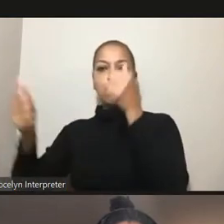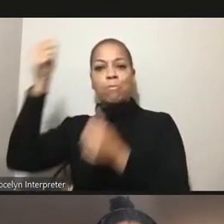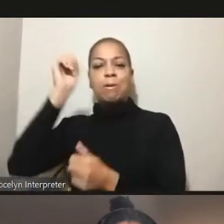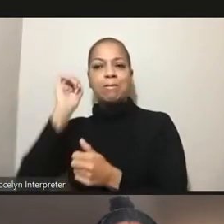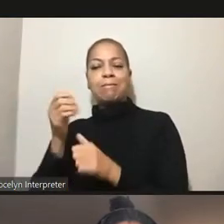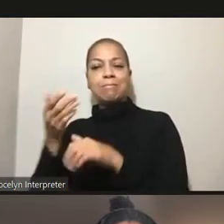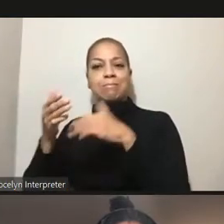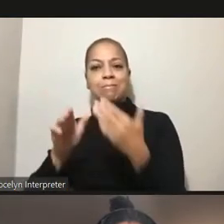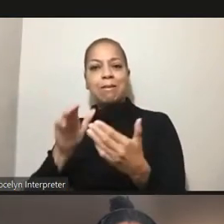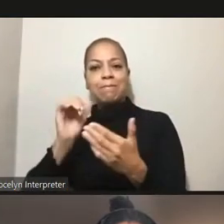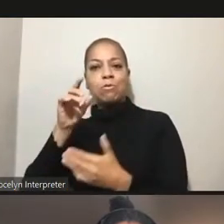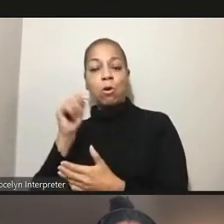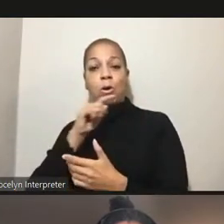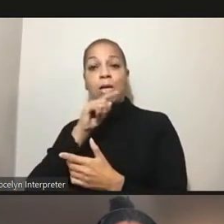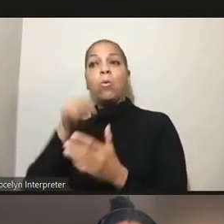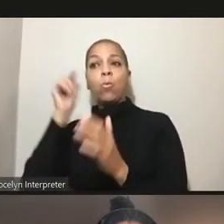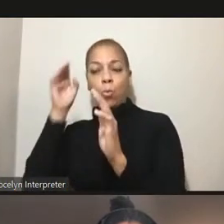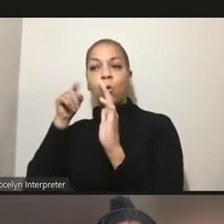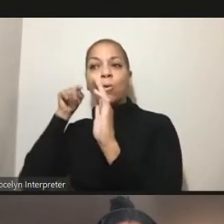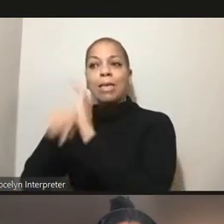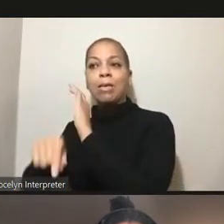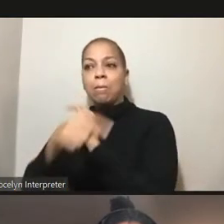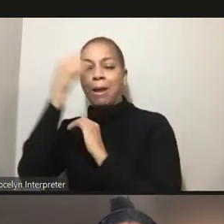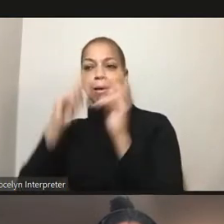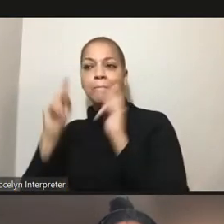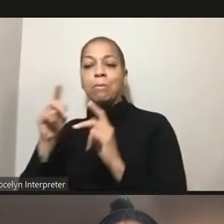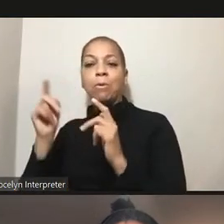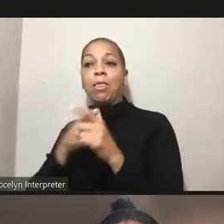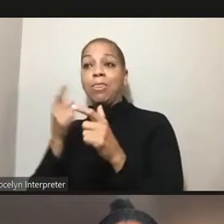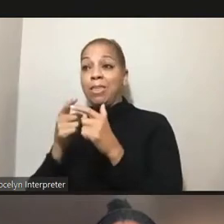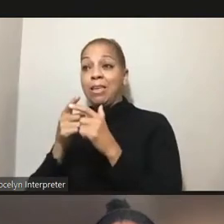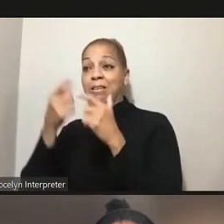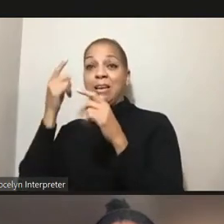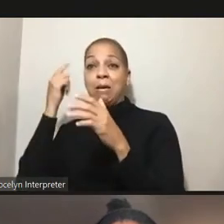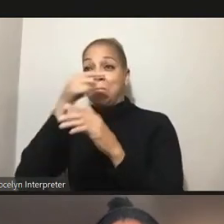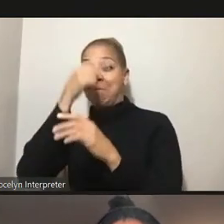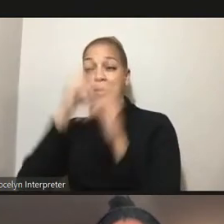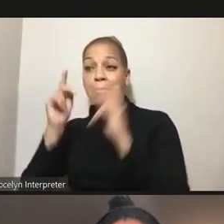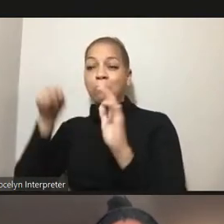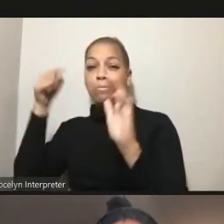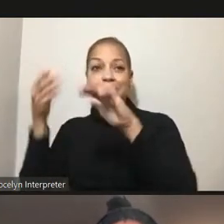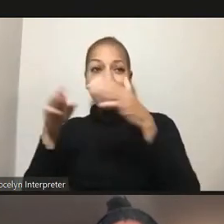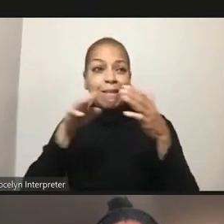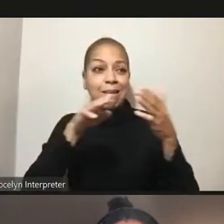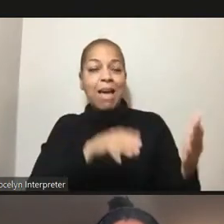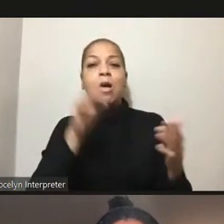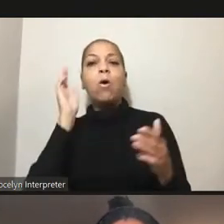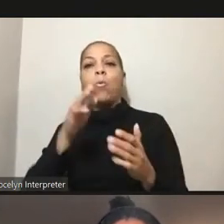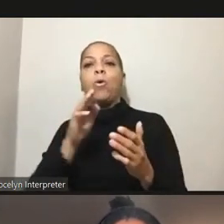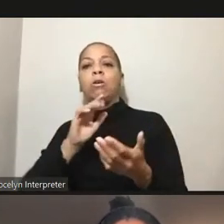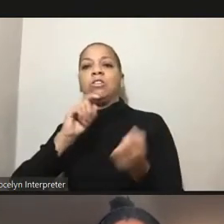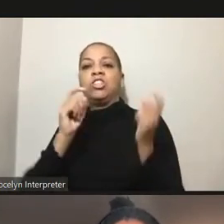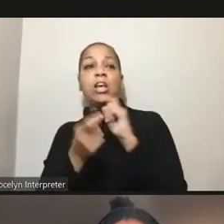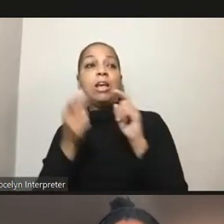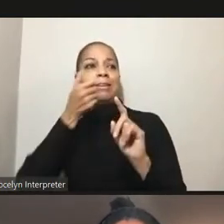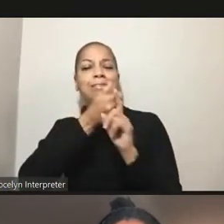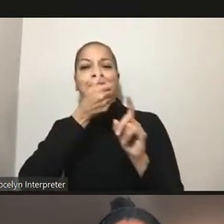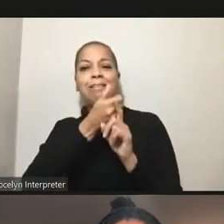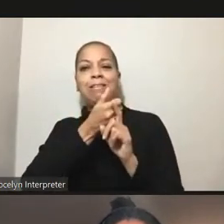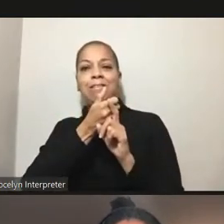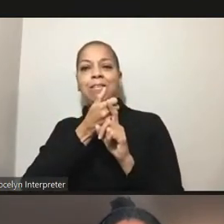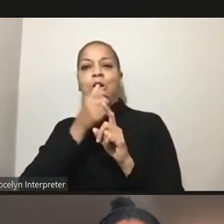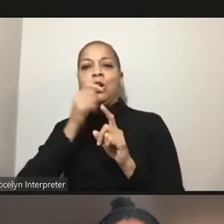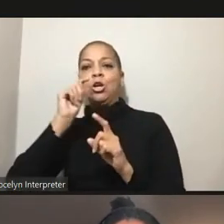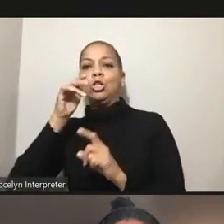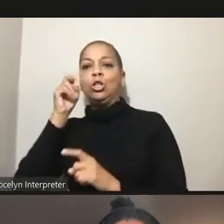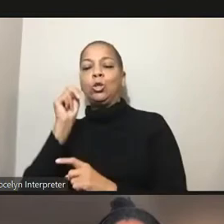then when it's done with Black people, it will turn on itself. You're seeing it right now. You're seeing it happen right now in this country. So this